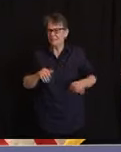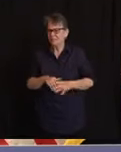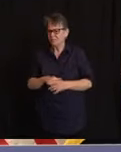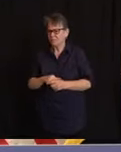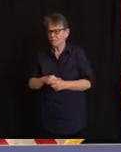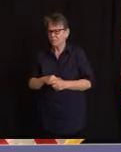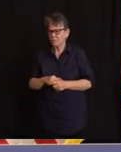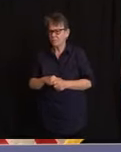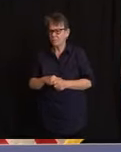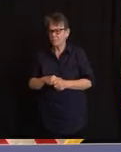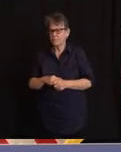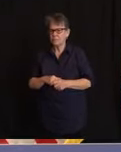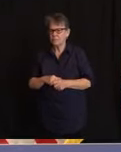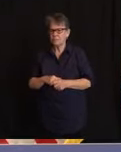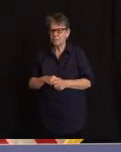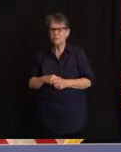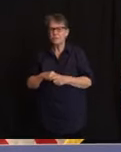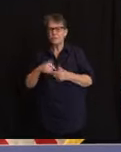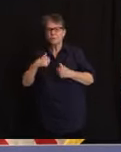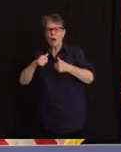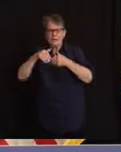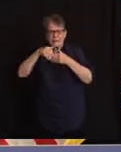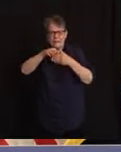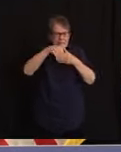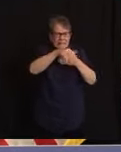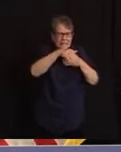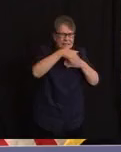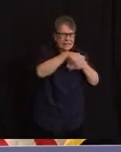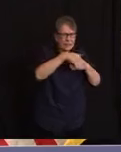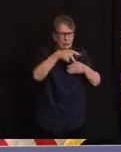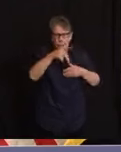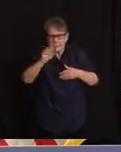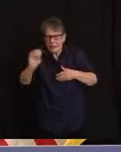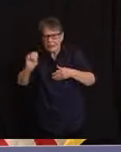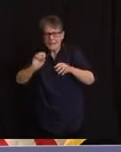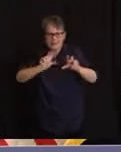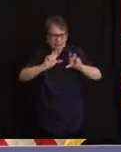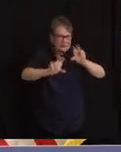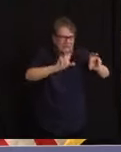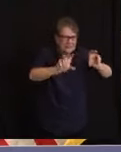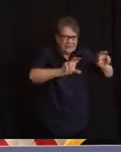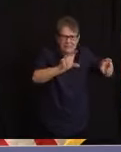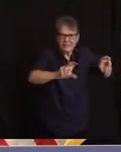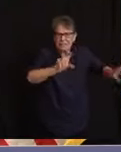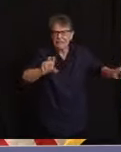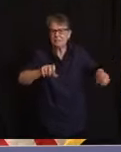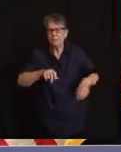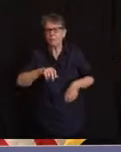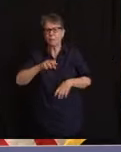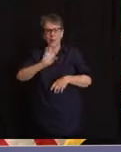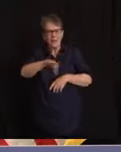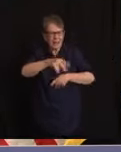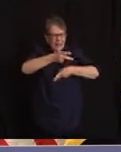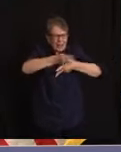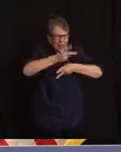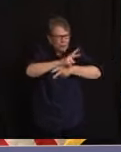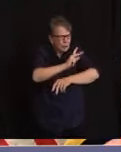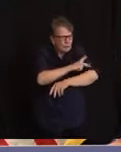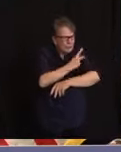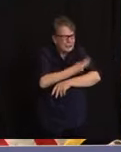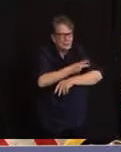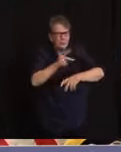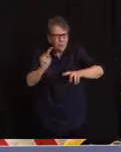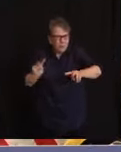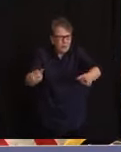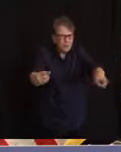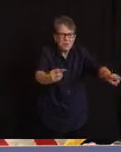PPE, but also to do the right things by these folks, and including notification of loved ones and status